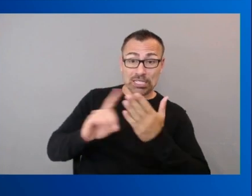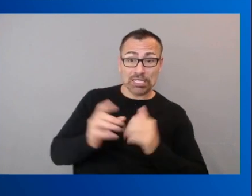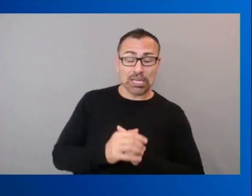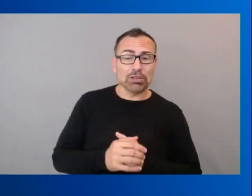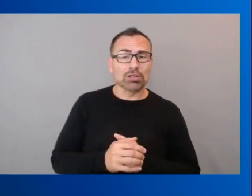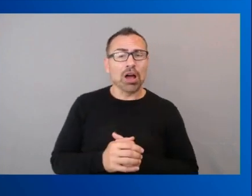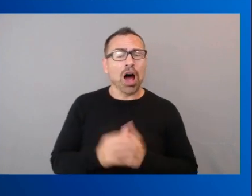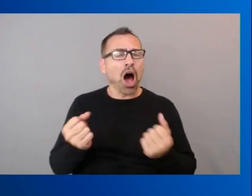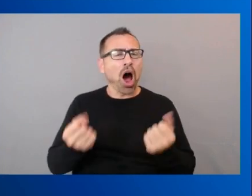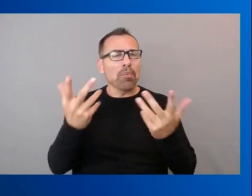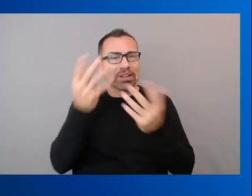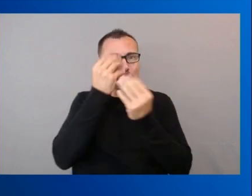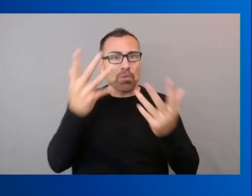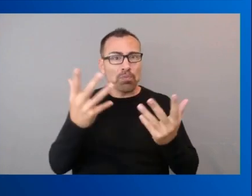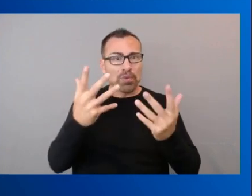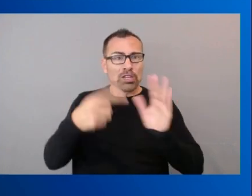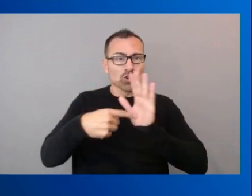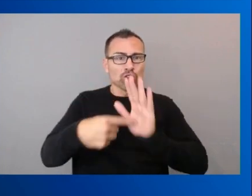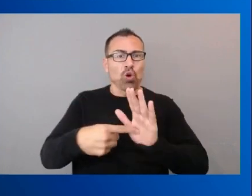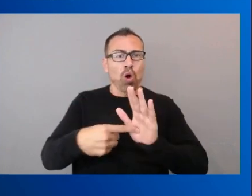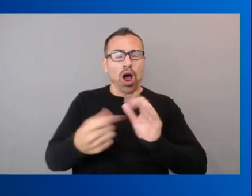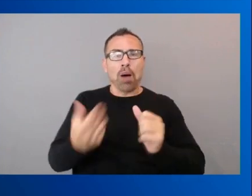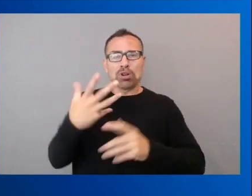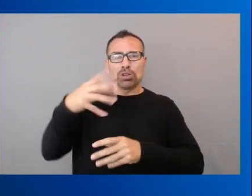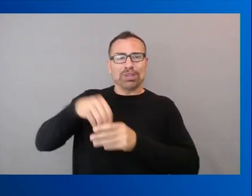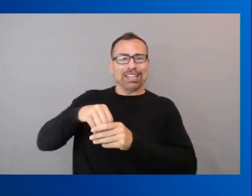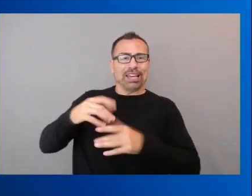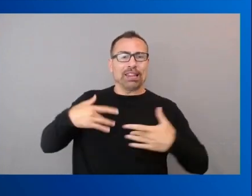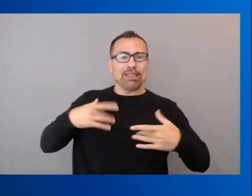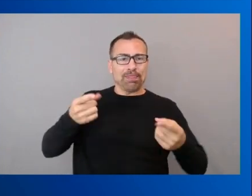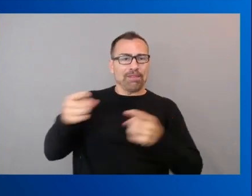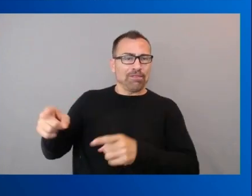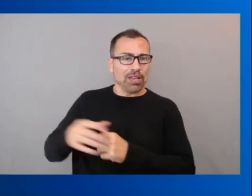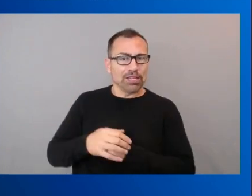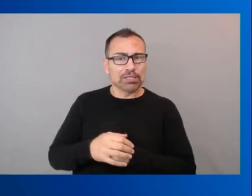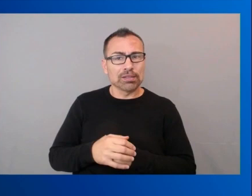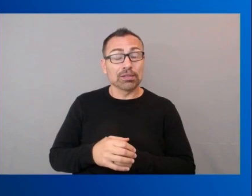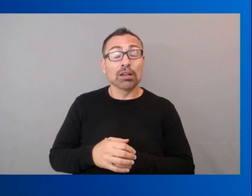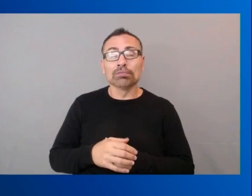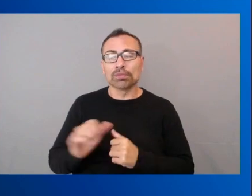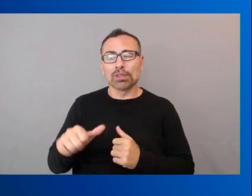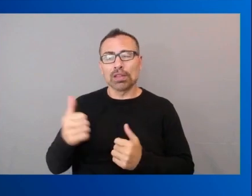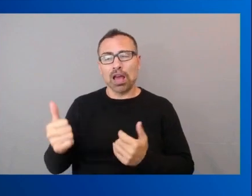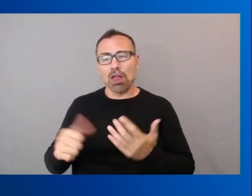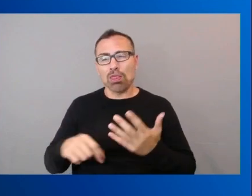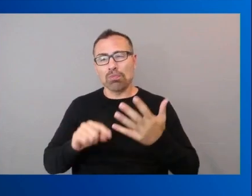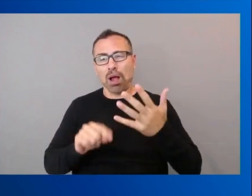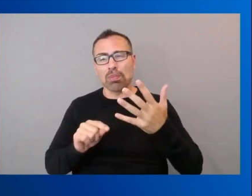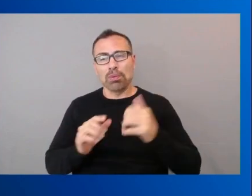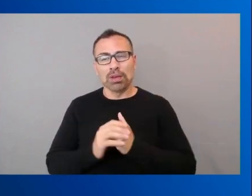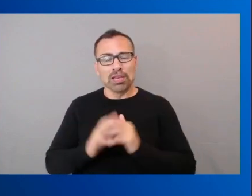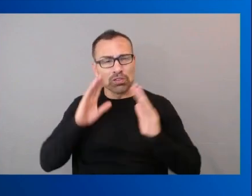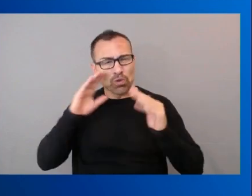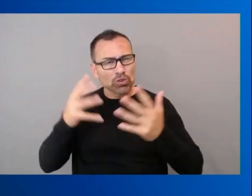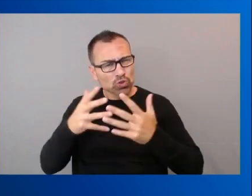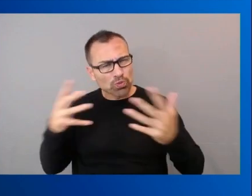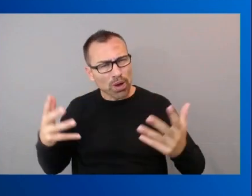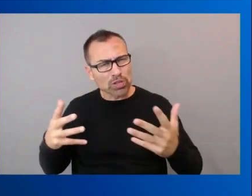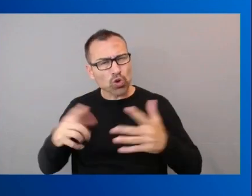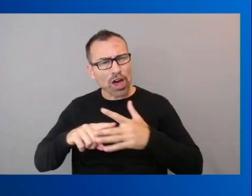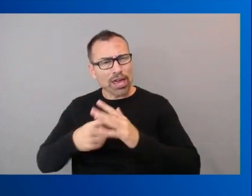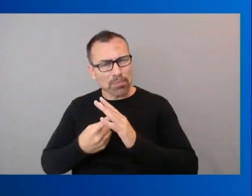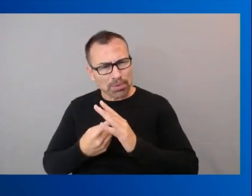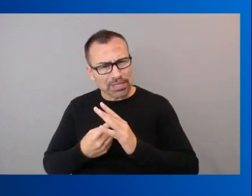How much information should be in my events? And also the problem of focusing too much on implementation versus behavior and finding this balance